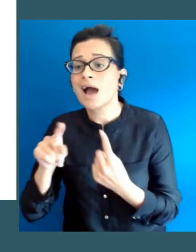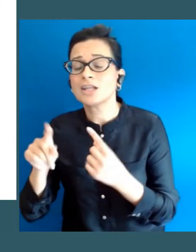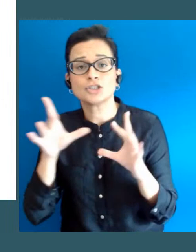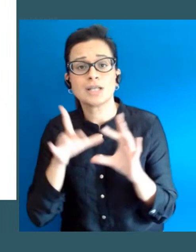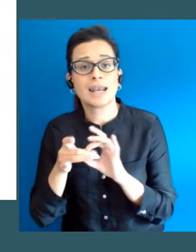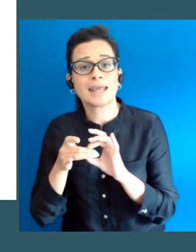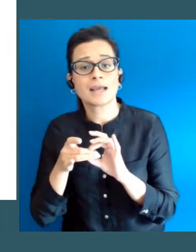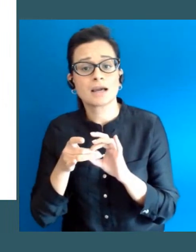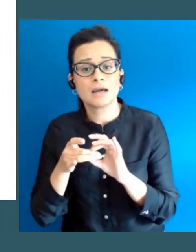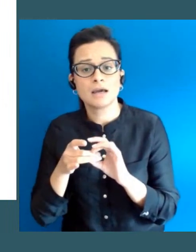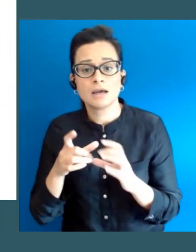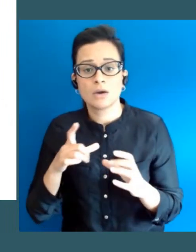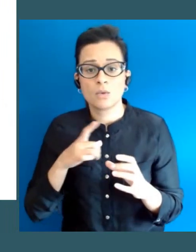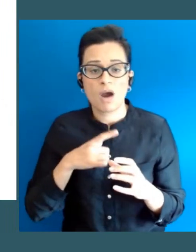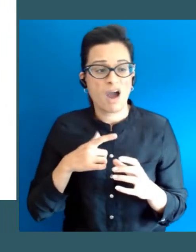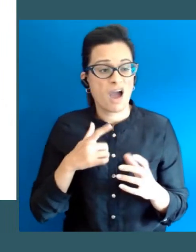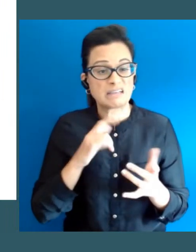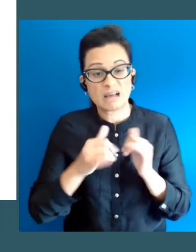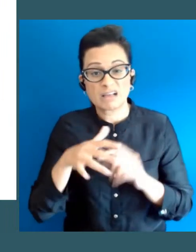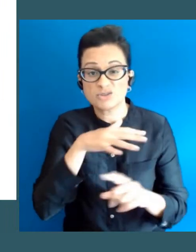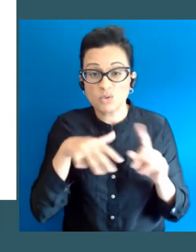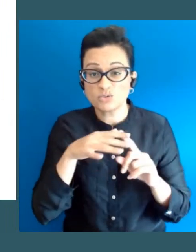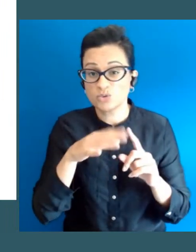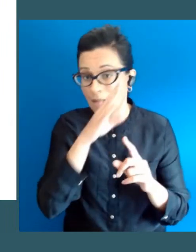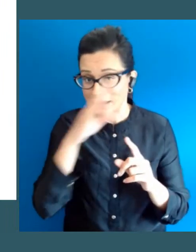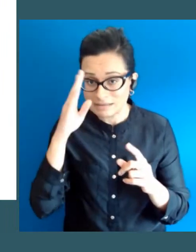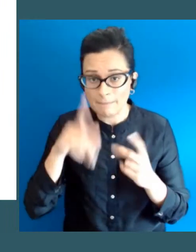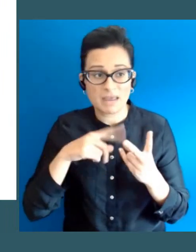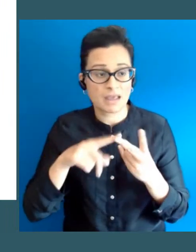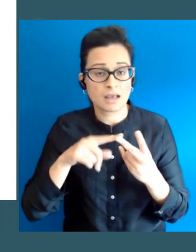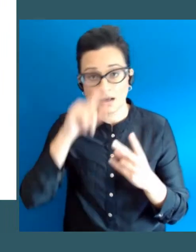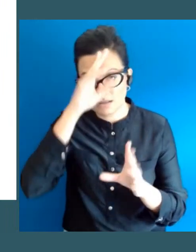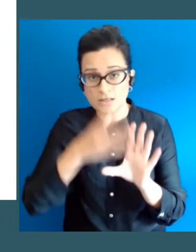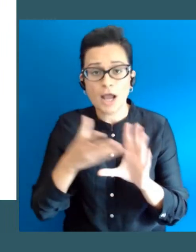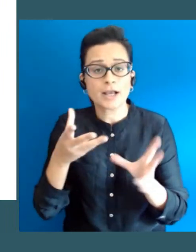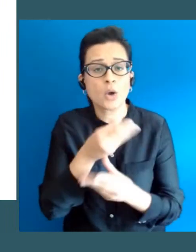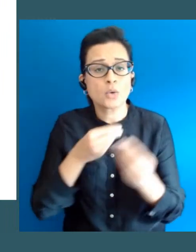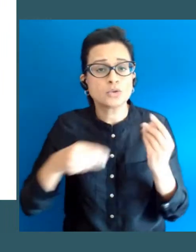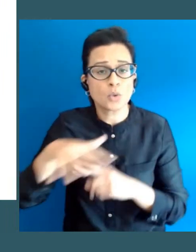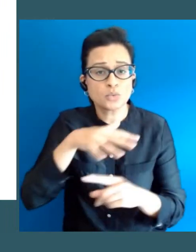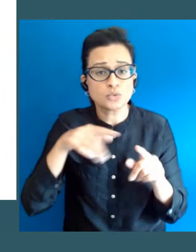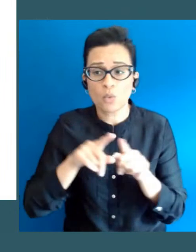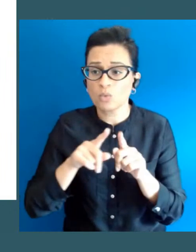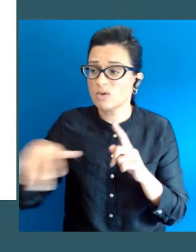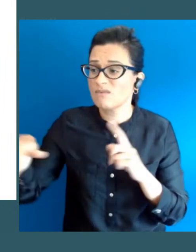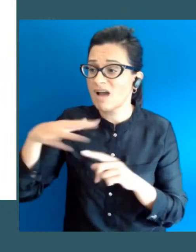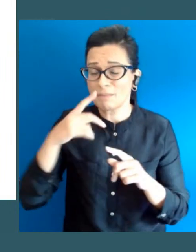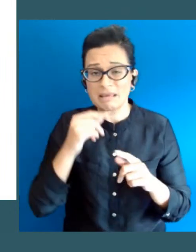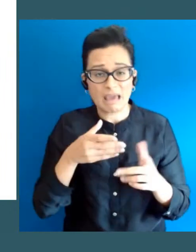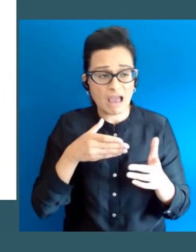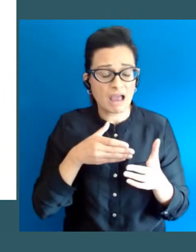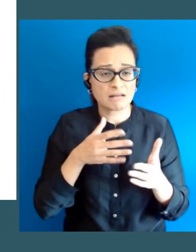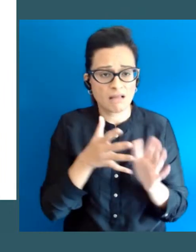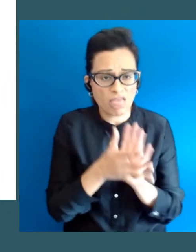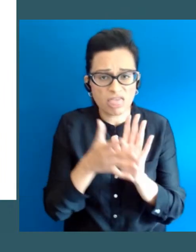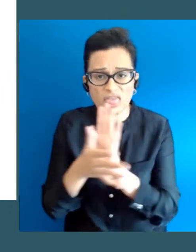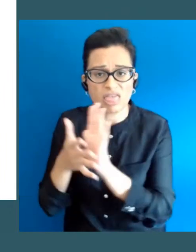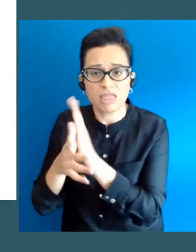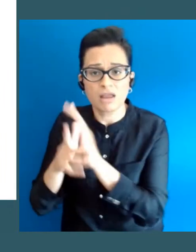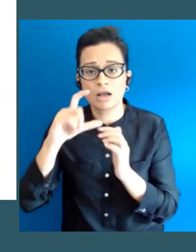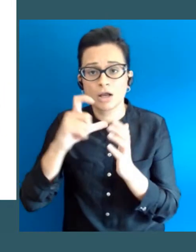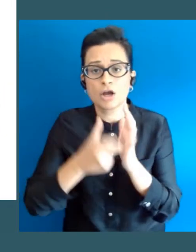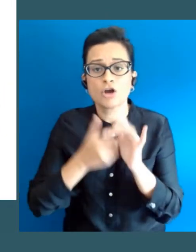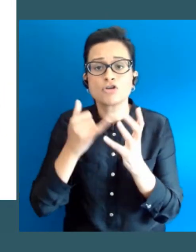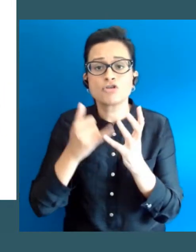of social, academic, psychosocial and family functioning. And when you heard Chrissy